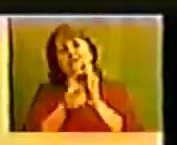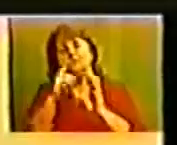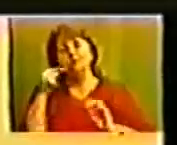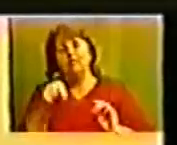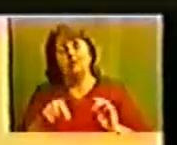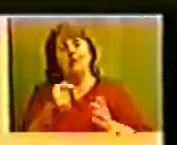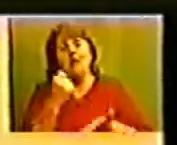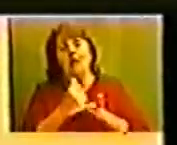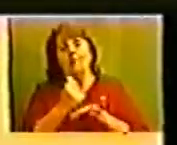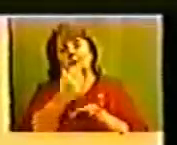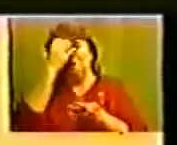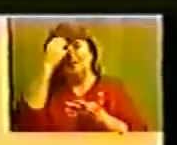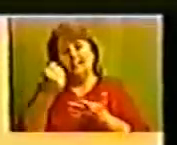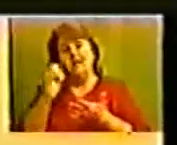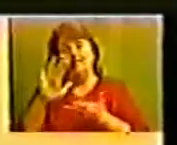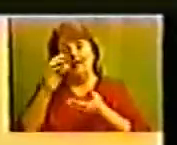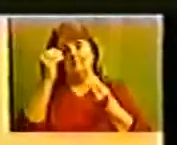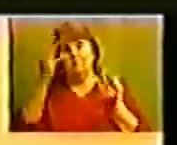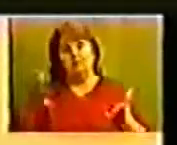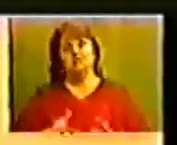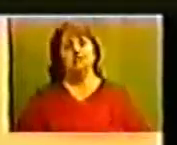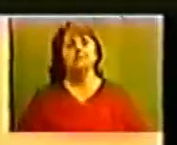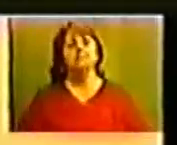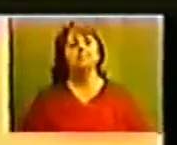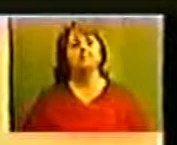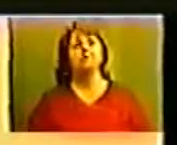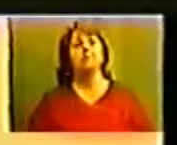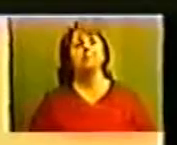can help them retain the information.